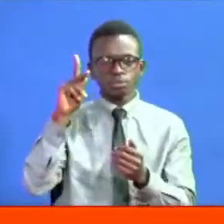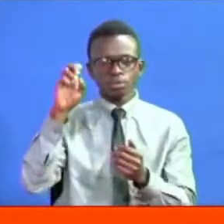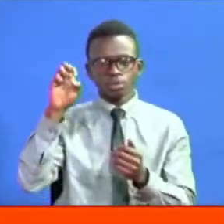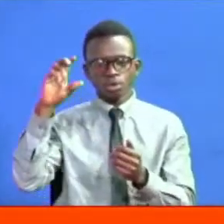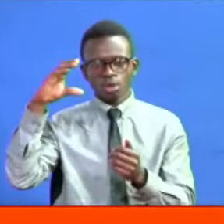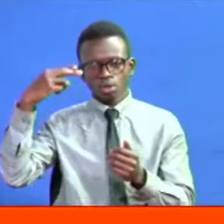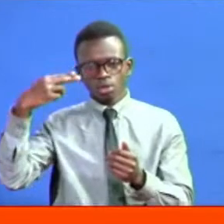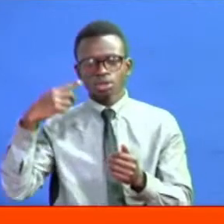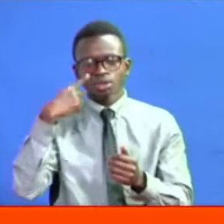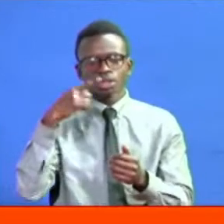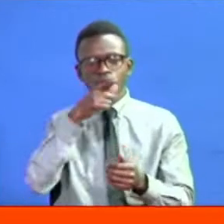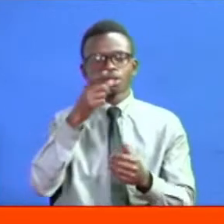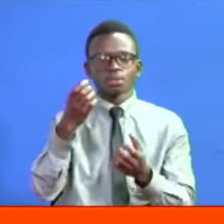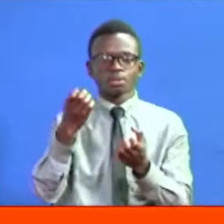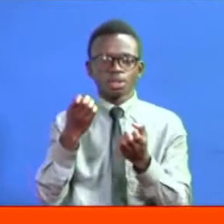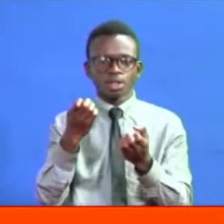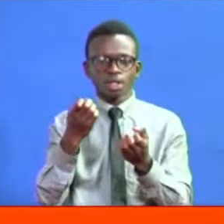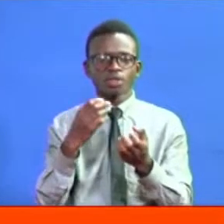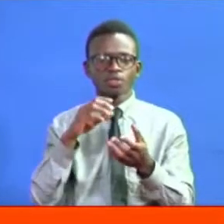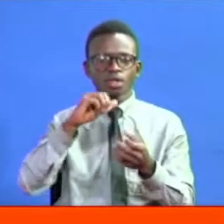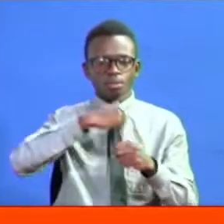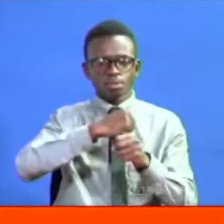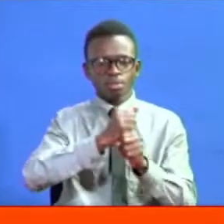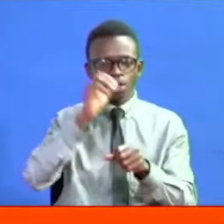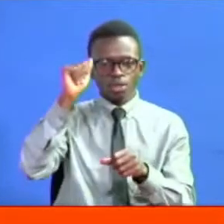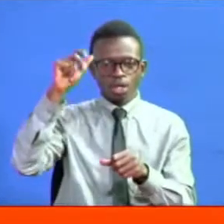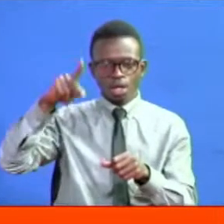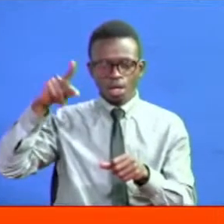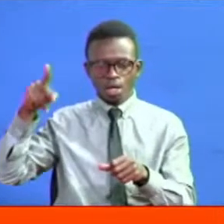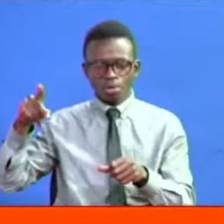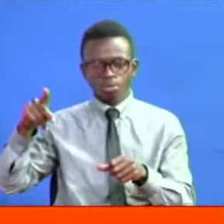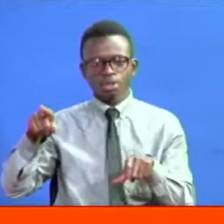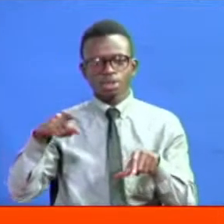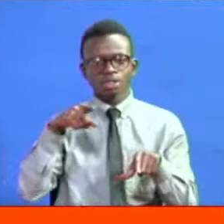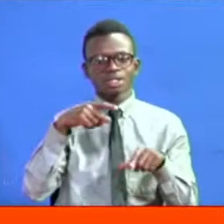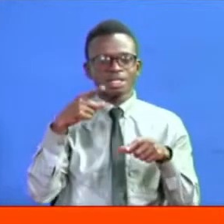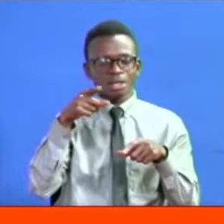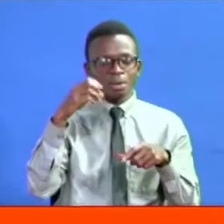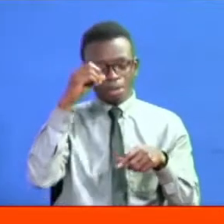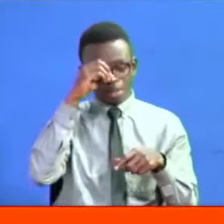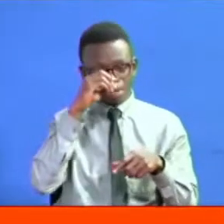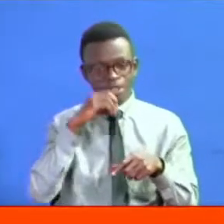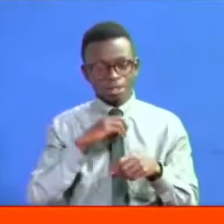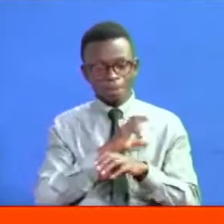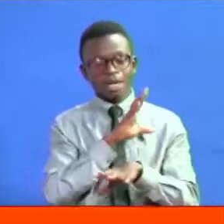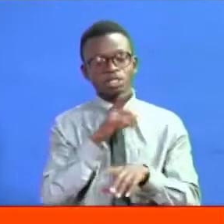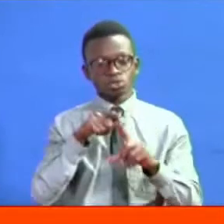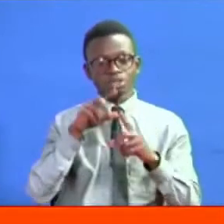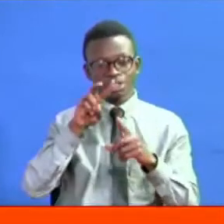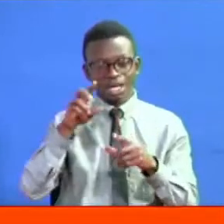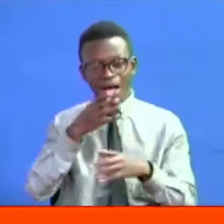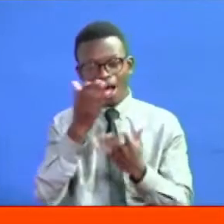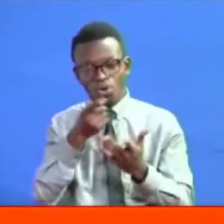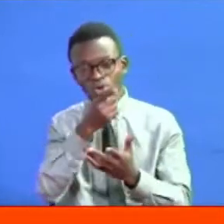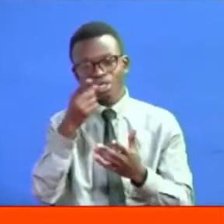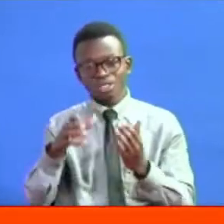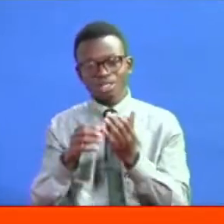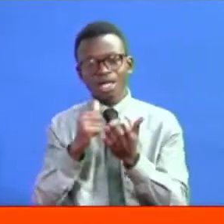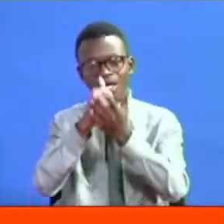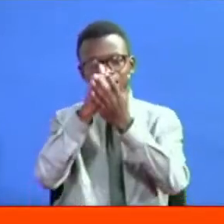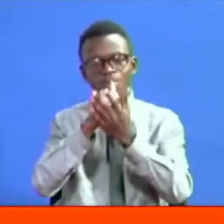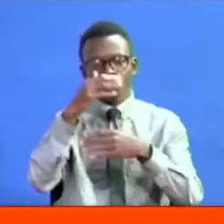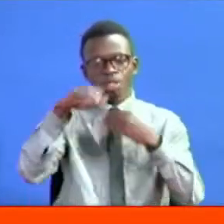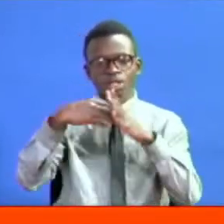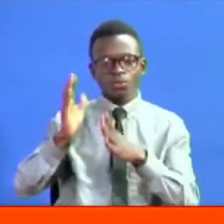fish marketing and is surprised to see how it has impacted jaboya. We have been amazed to see what